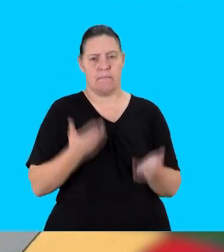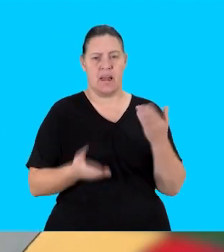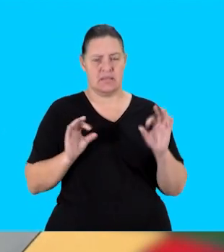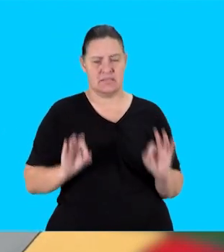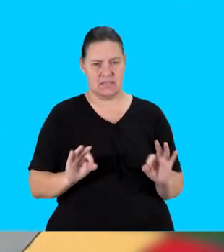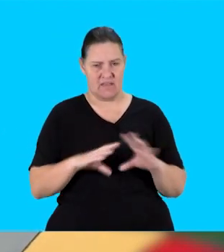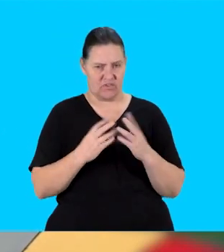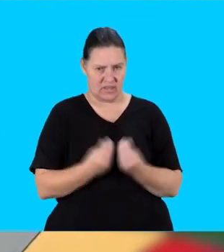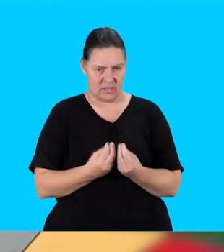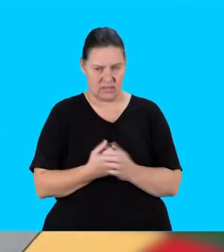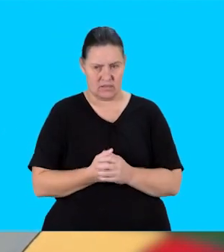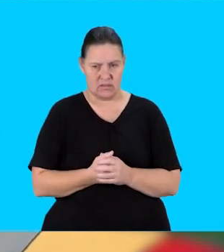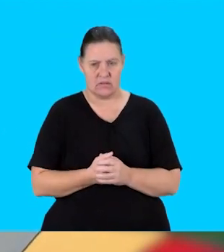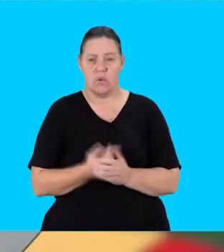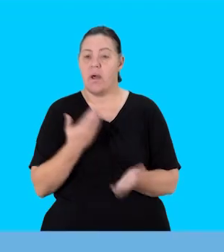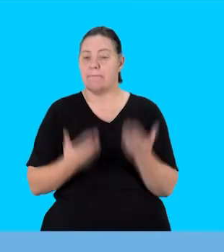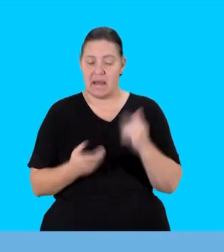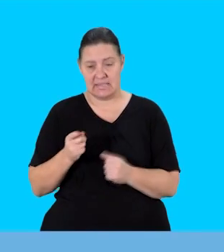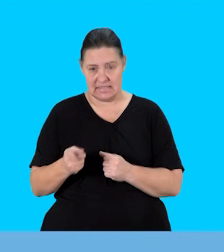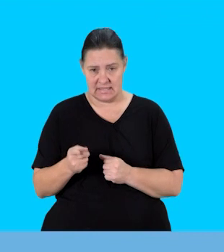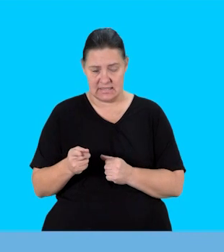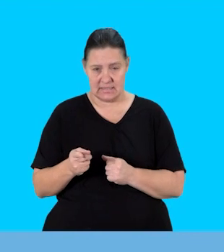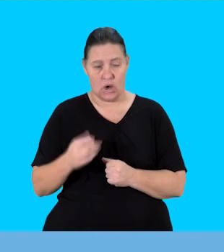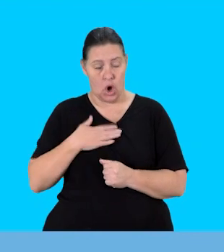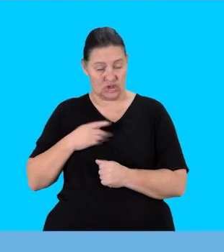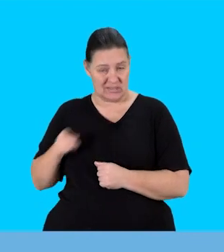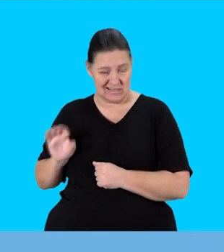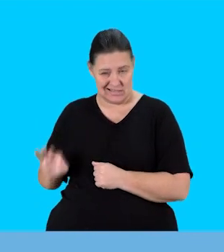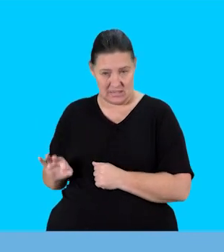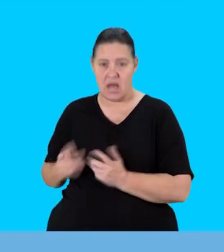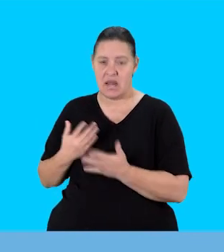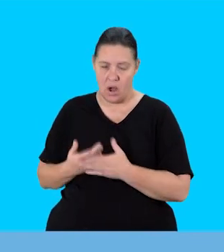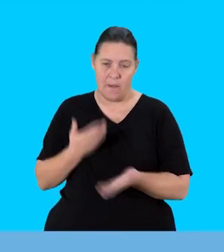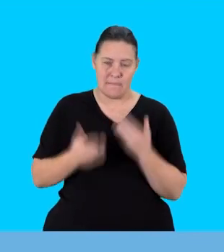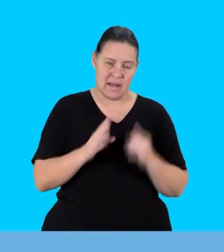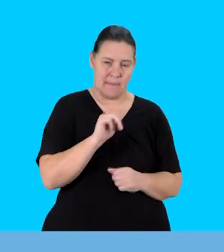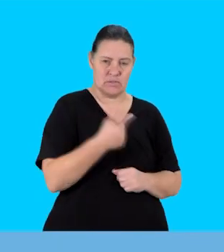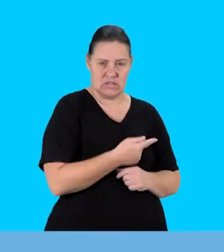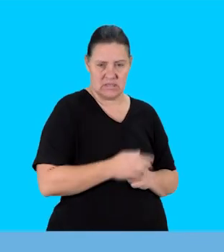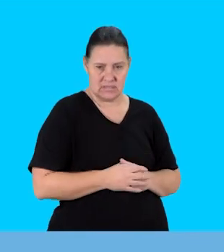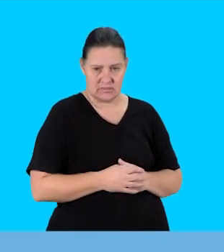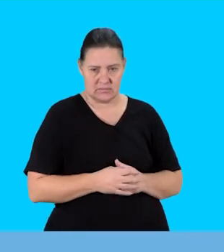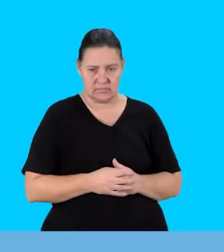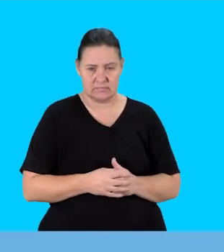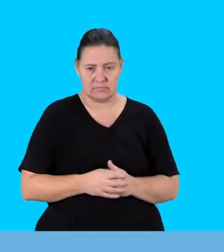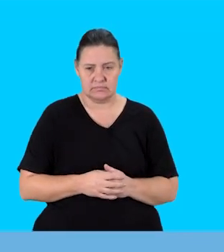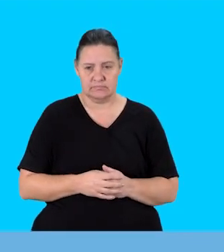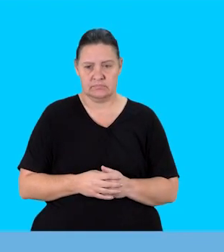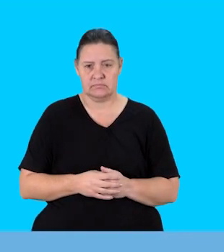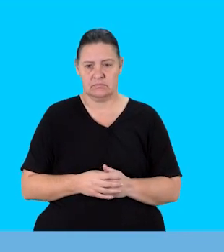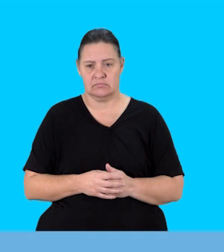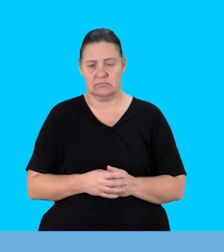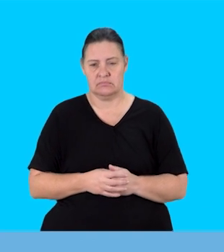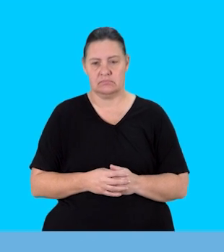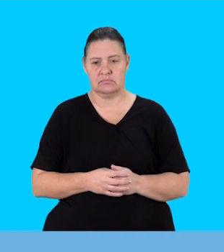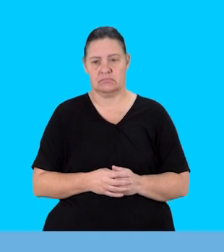can balance everything that you have there. We have balanced the oxygen, now we need to balance our magnesium.